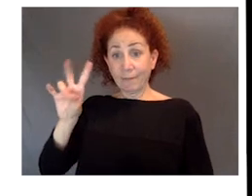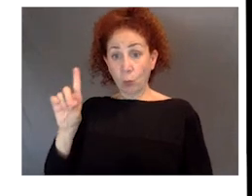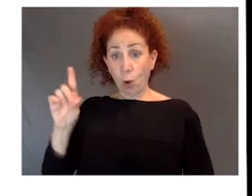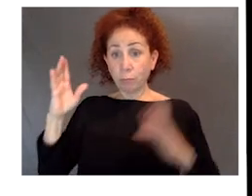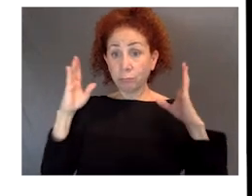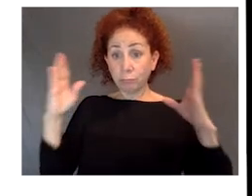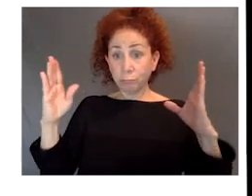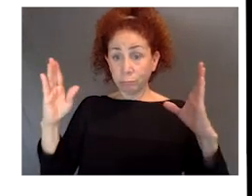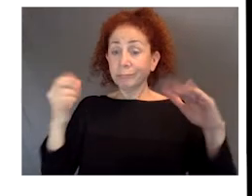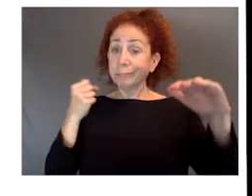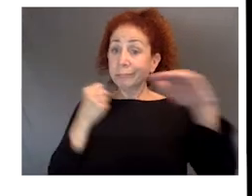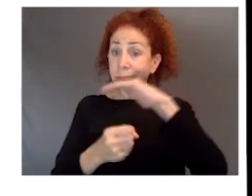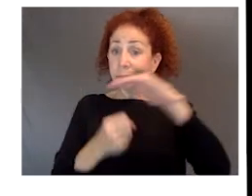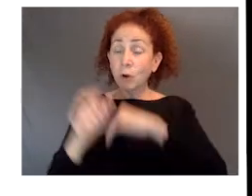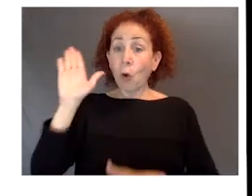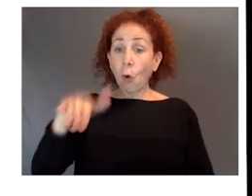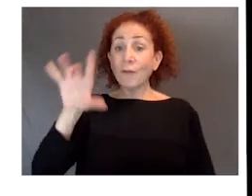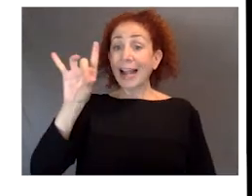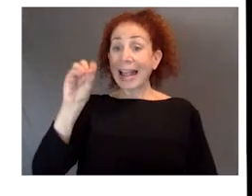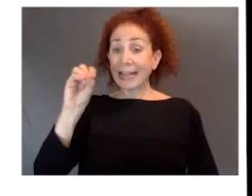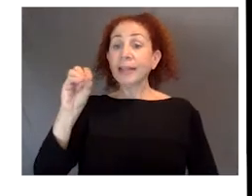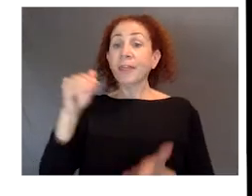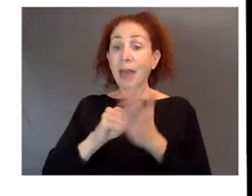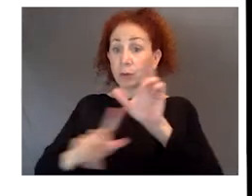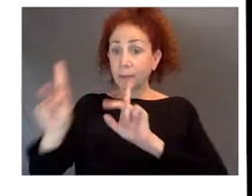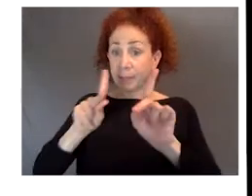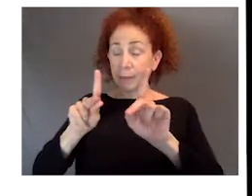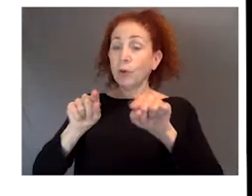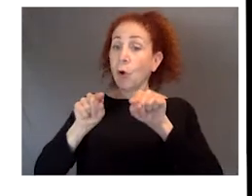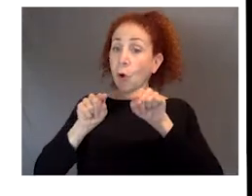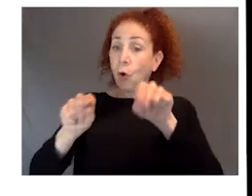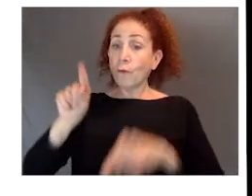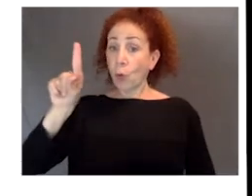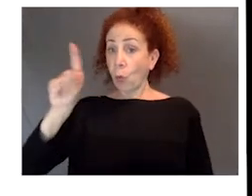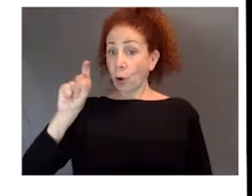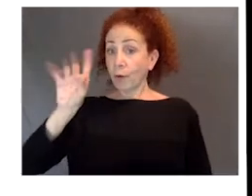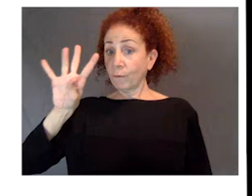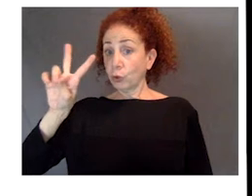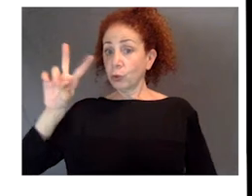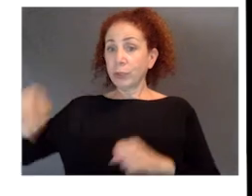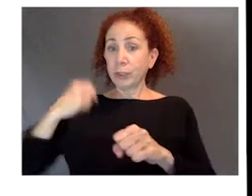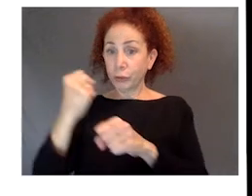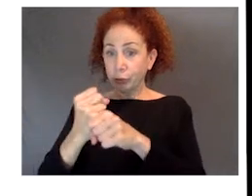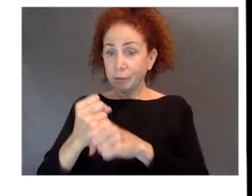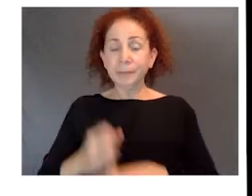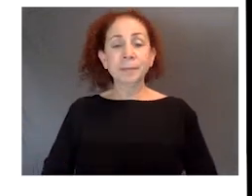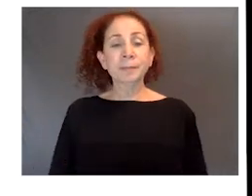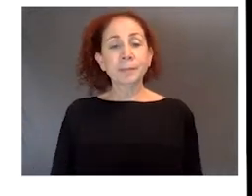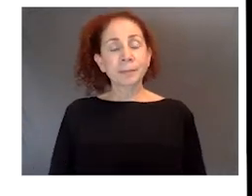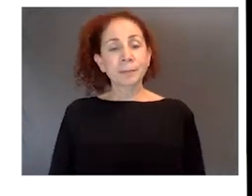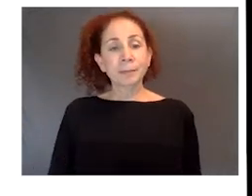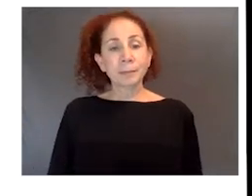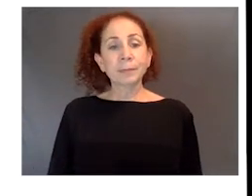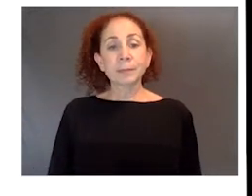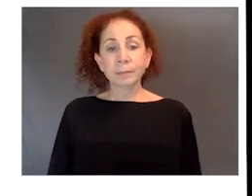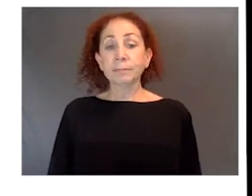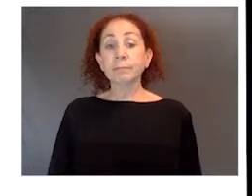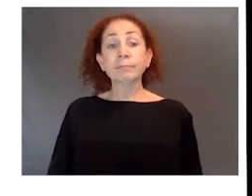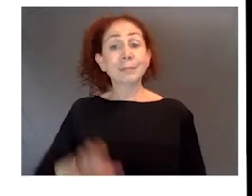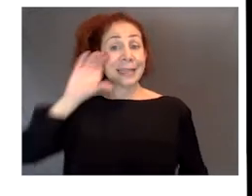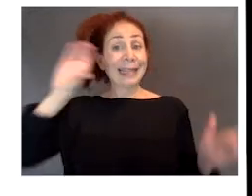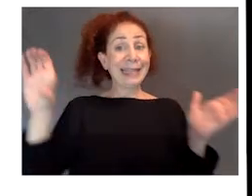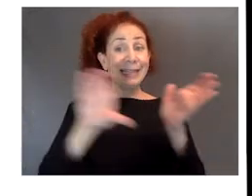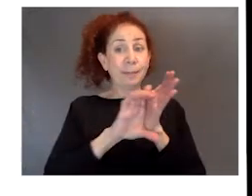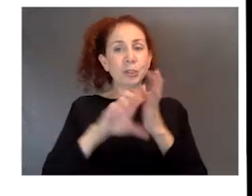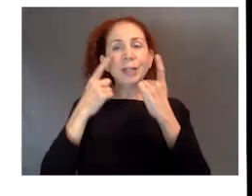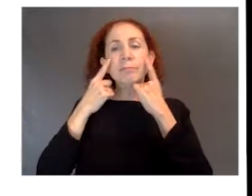1971 and imprisoned over 80,000 people over the course of 142 years. This is an image of